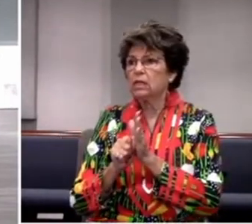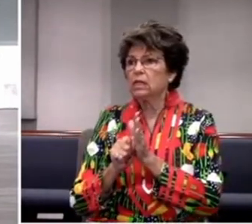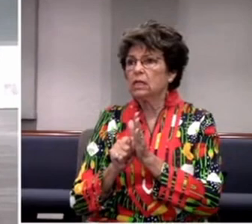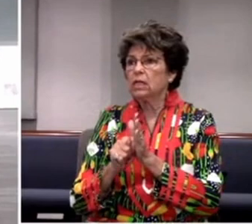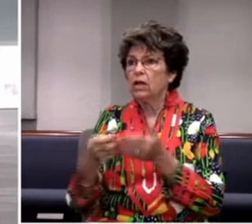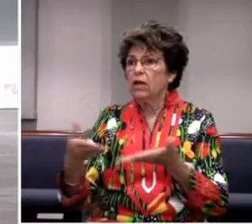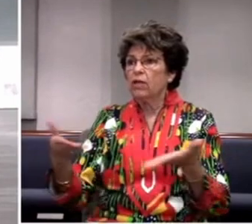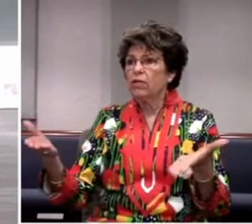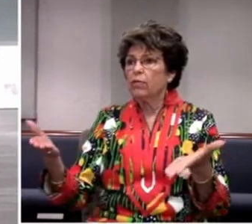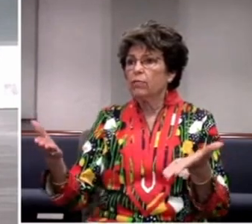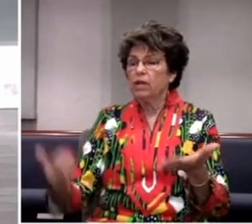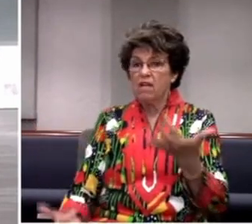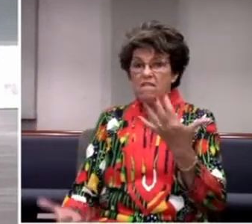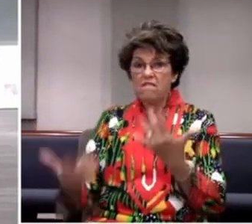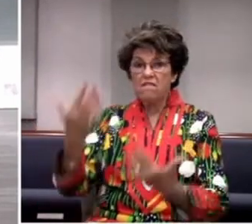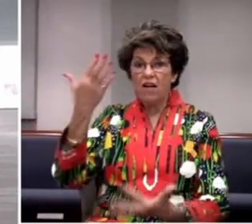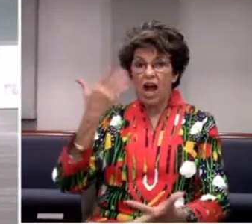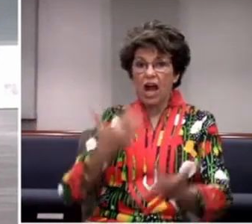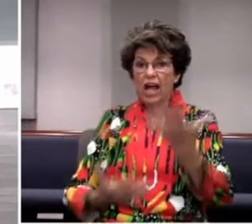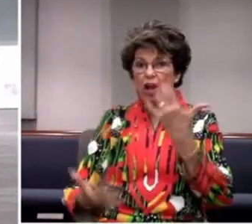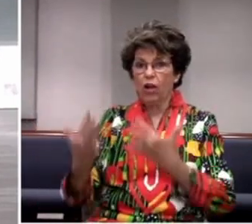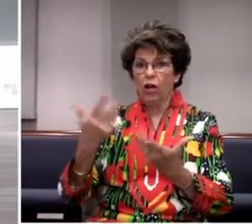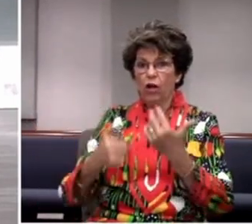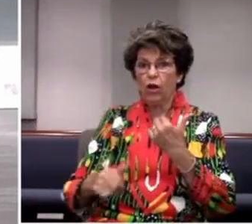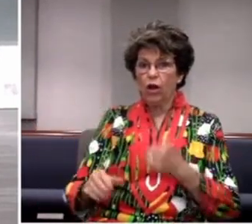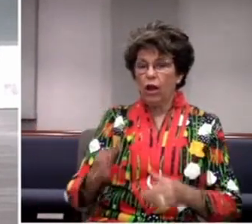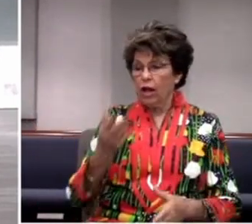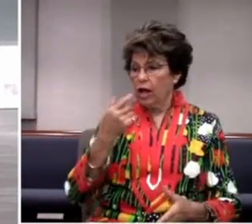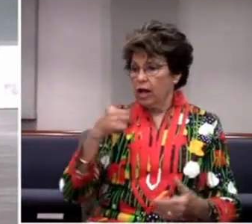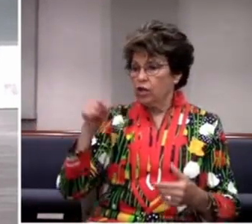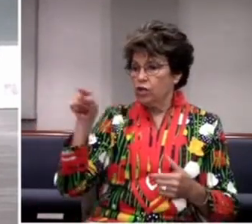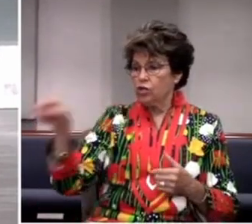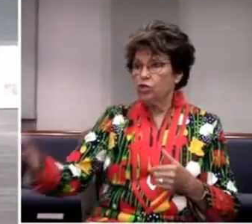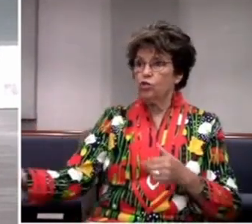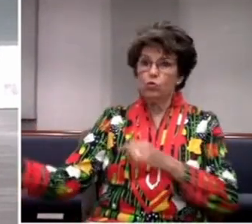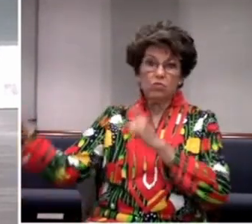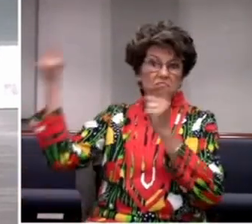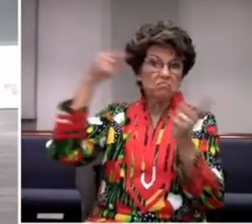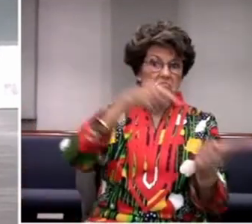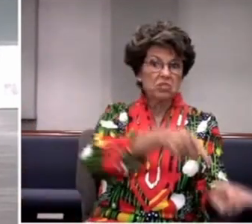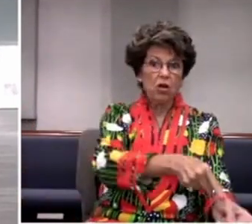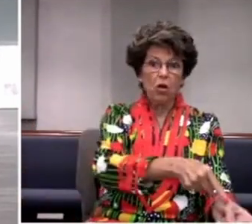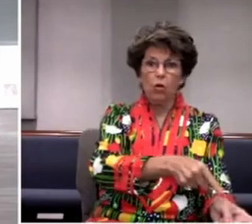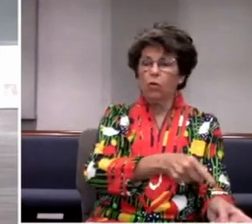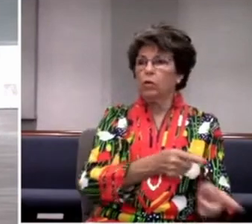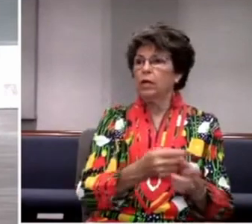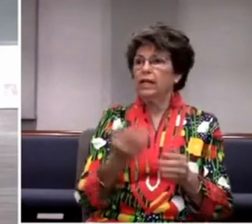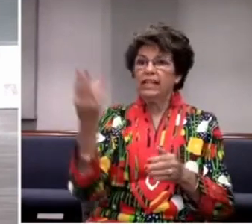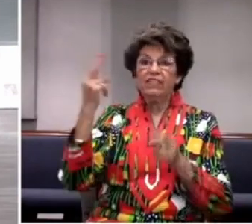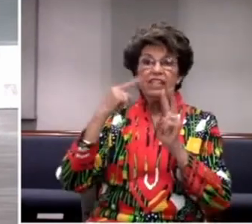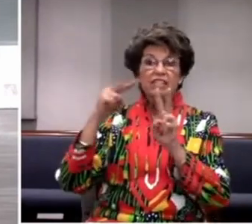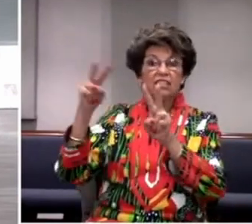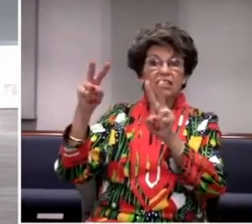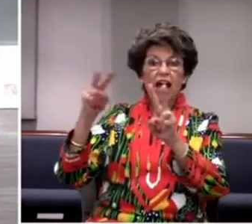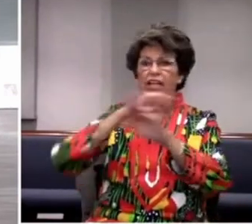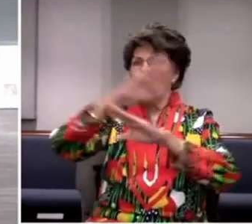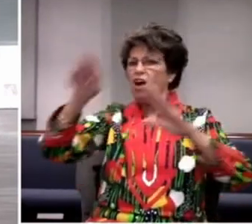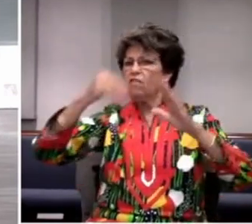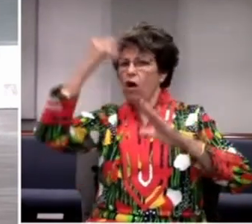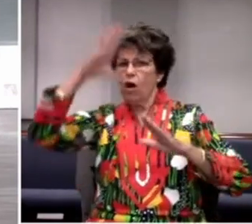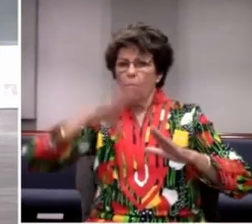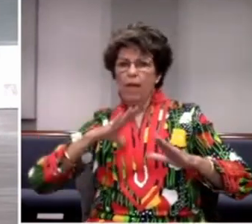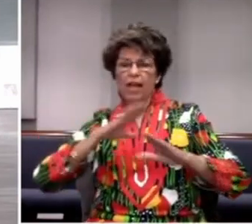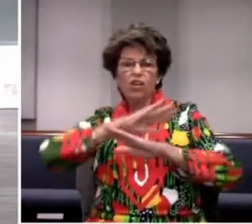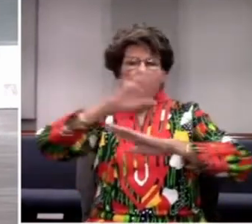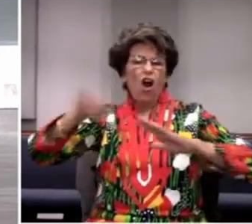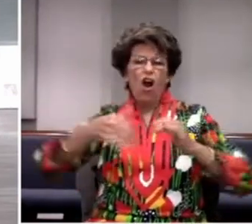shall devour thee. I will bring thee to ashes upon the earth in the sight of all them that behold thee. All they that